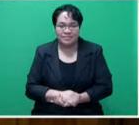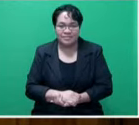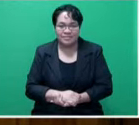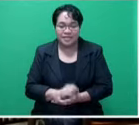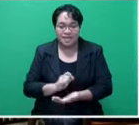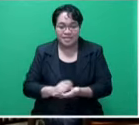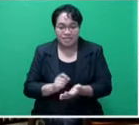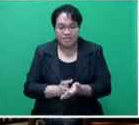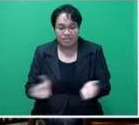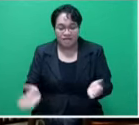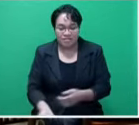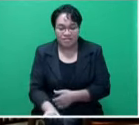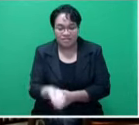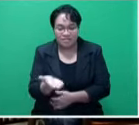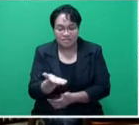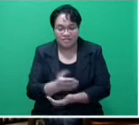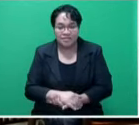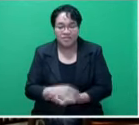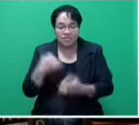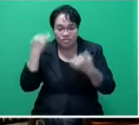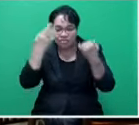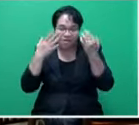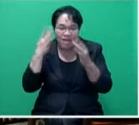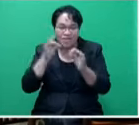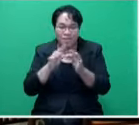Secretary General. Consideration of bills.